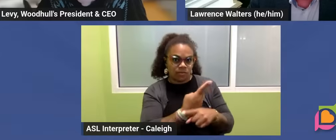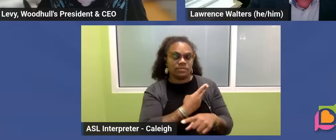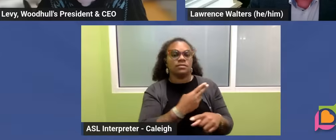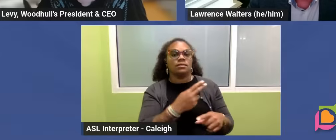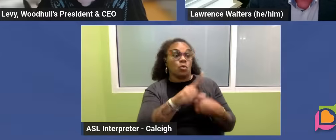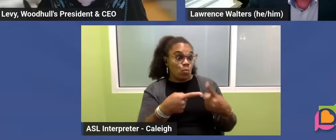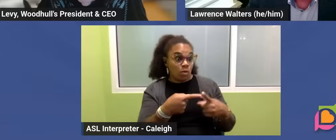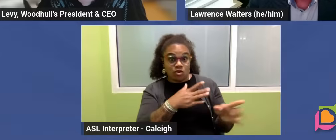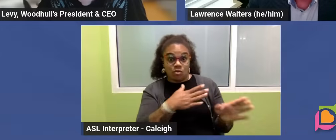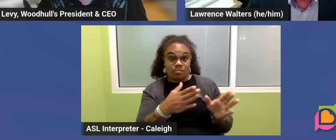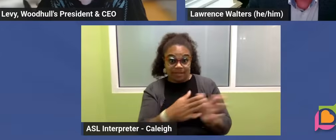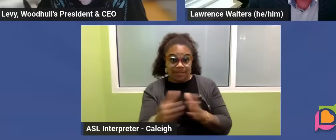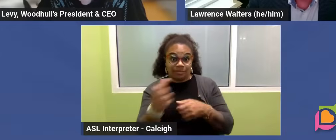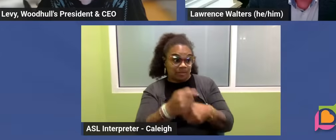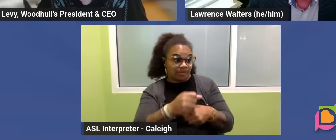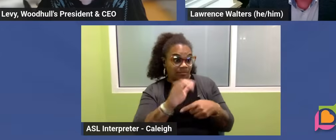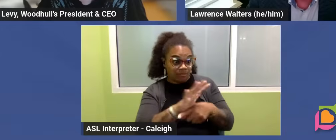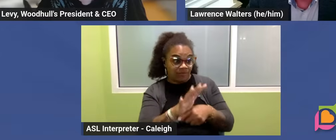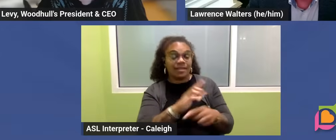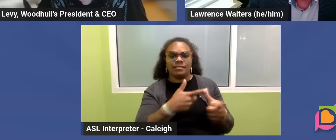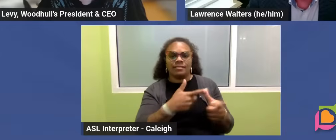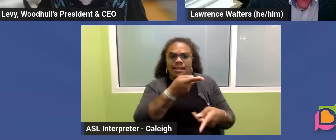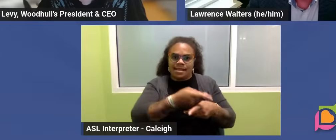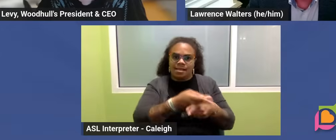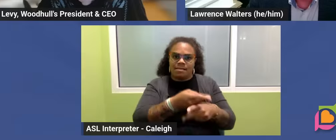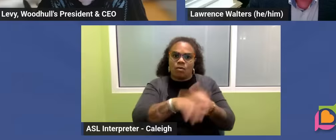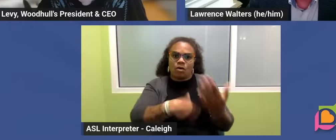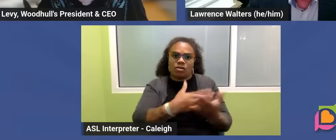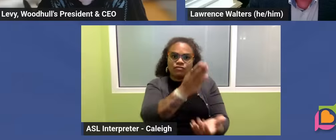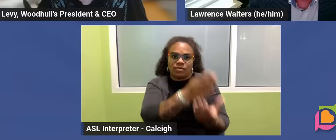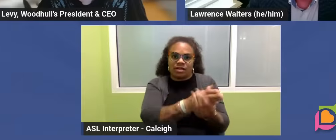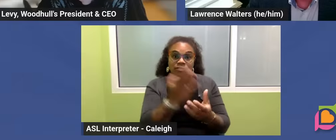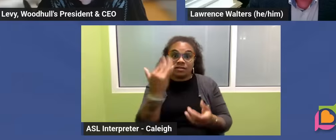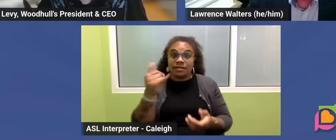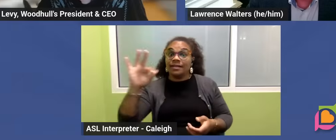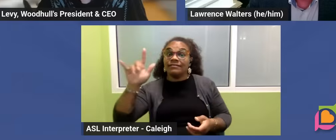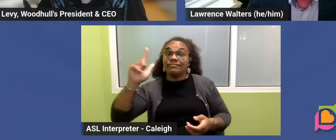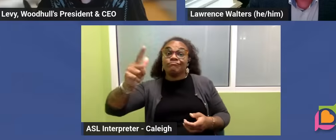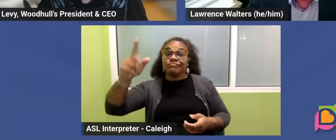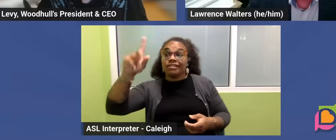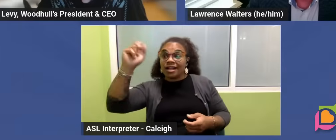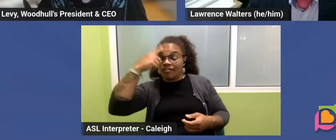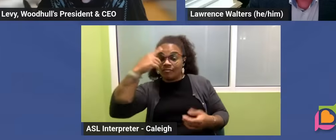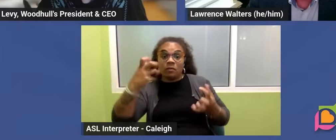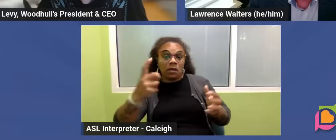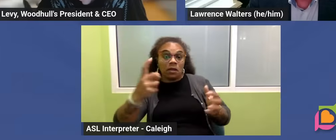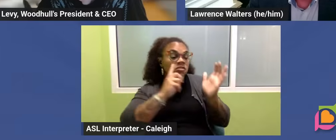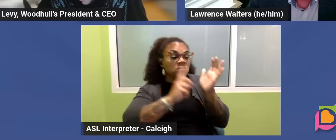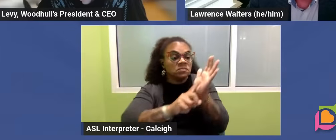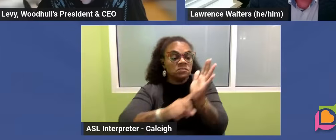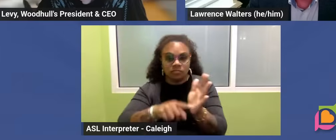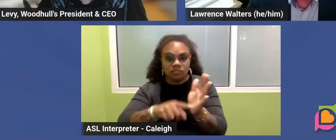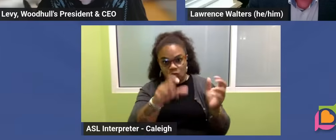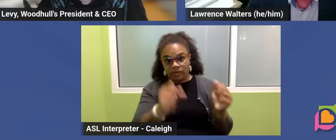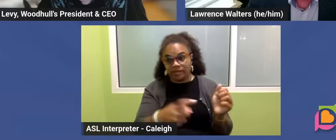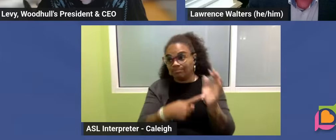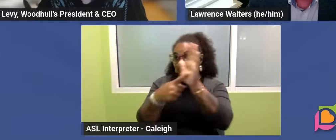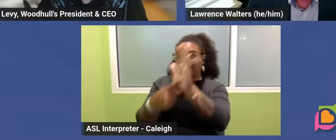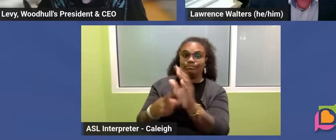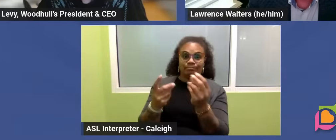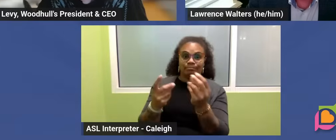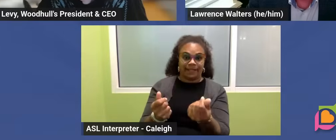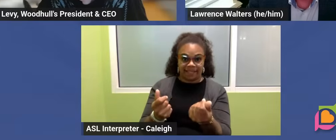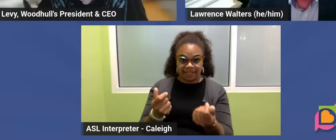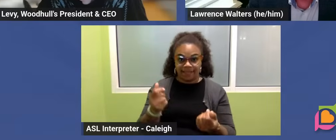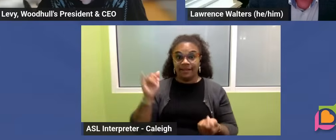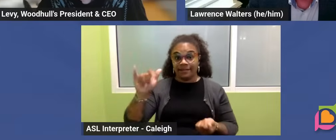records in a certain way so that if the government ever wants to knock on your door and ask you for them, you can make them readily available. That